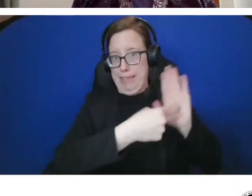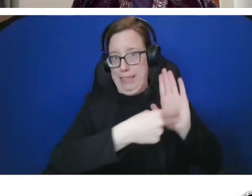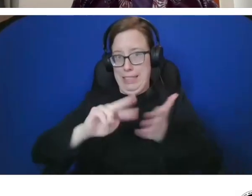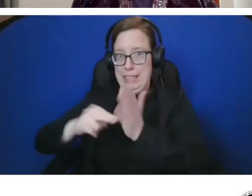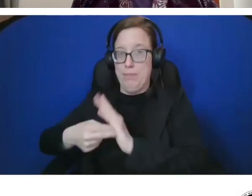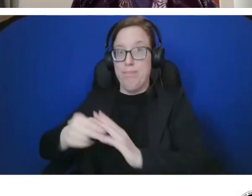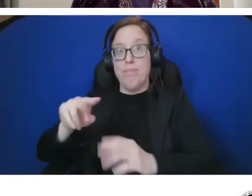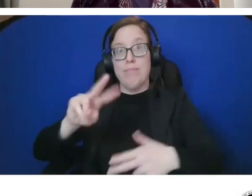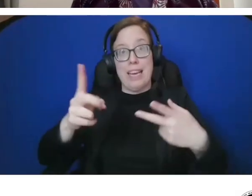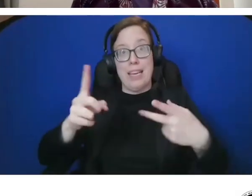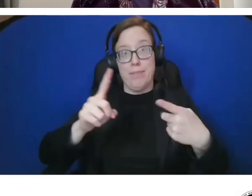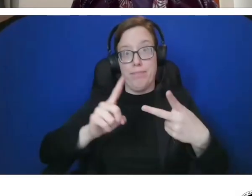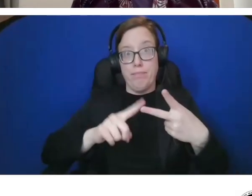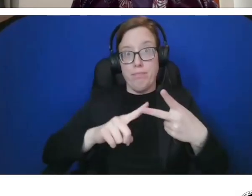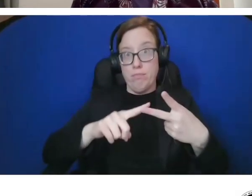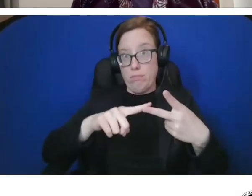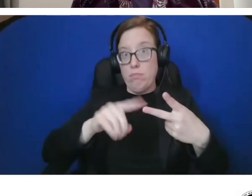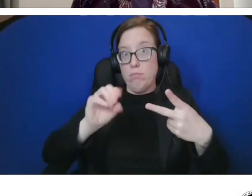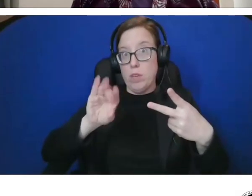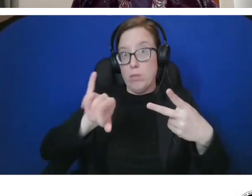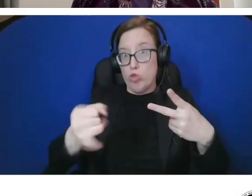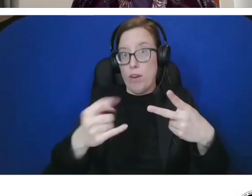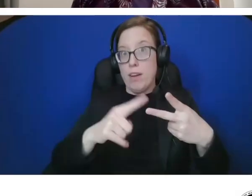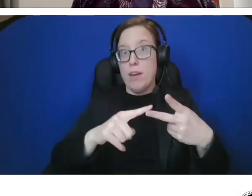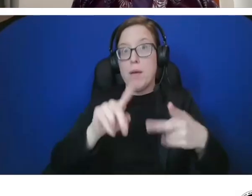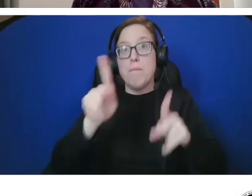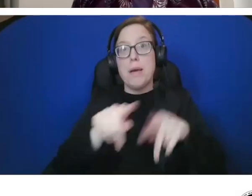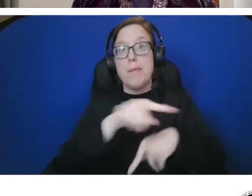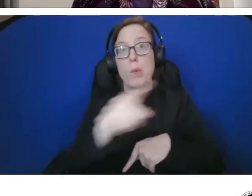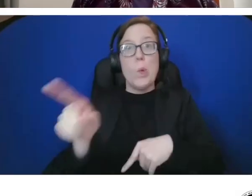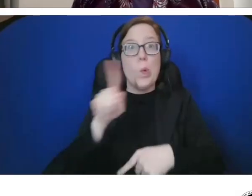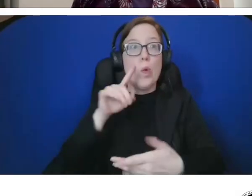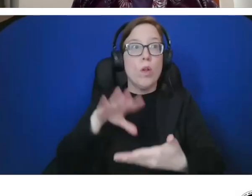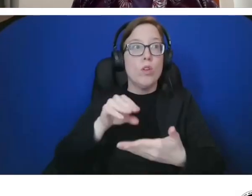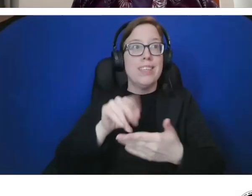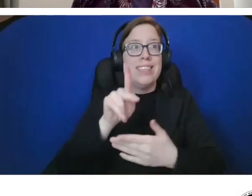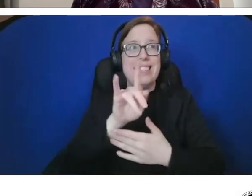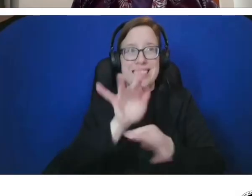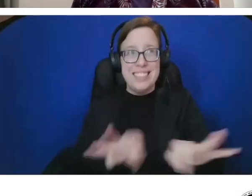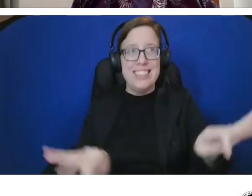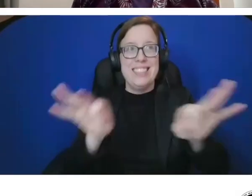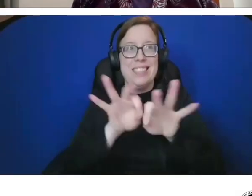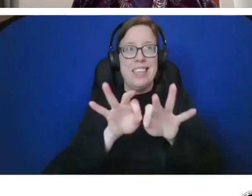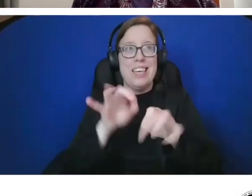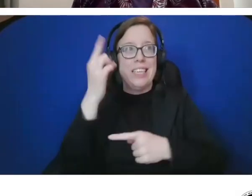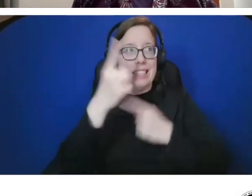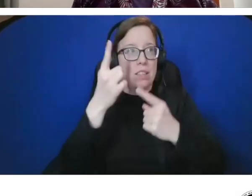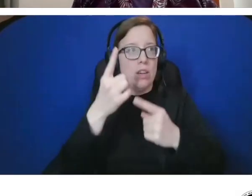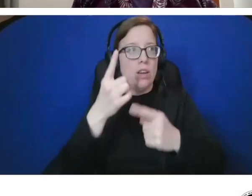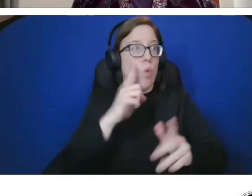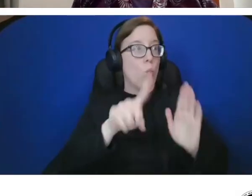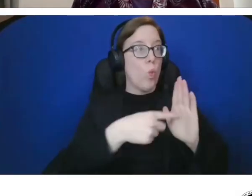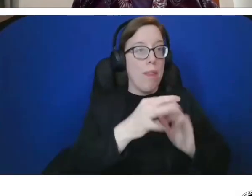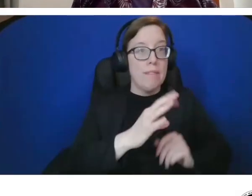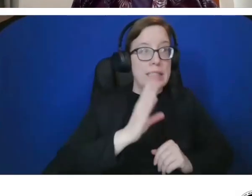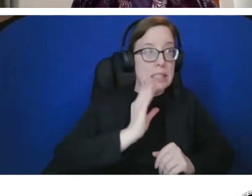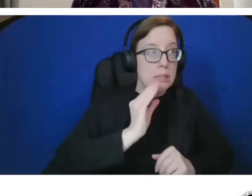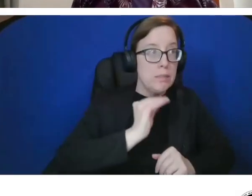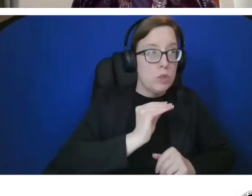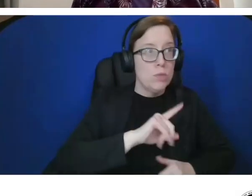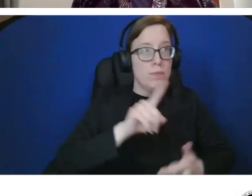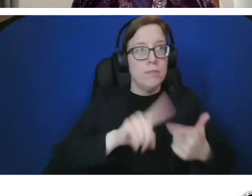objective is that participants will understand key considerations such as the role of